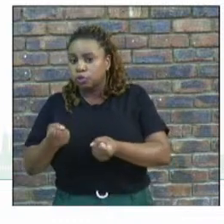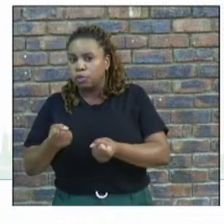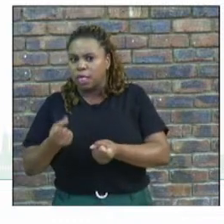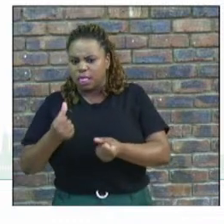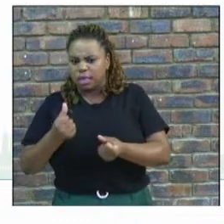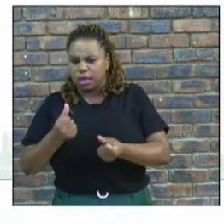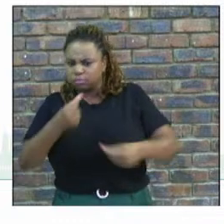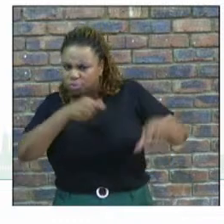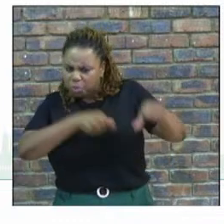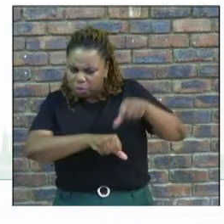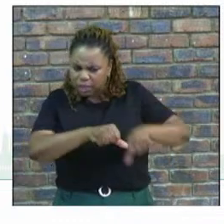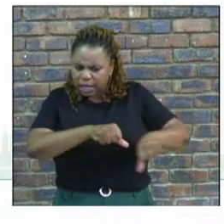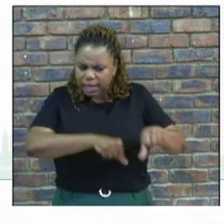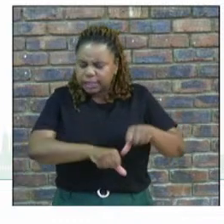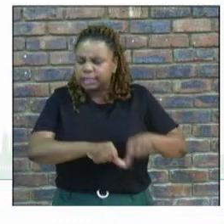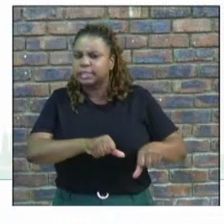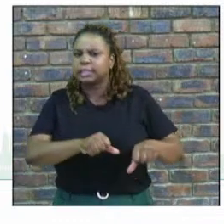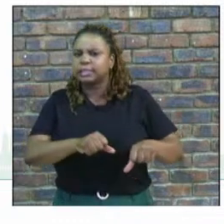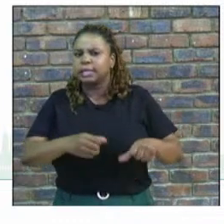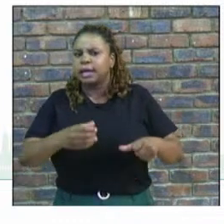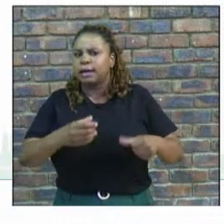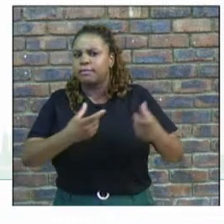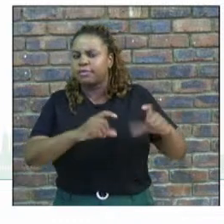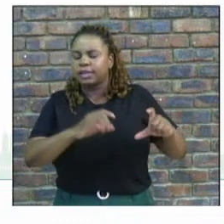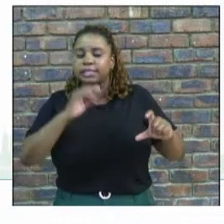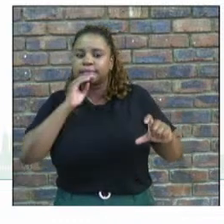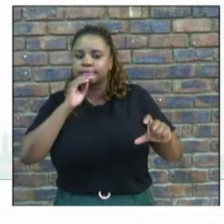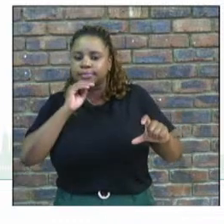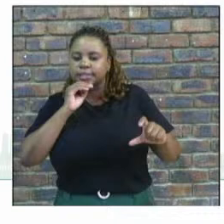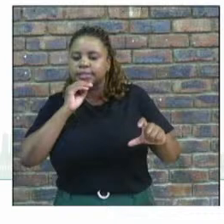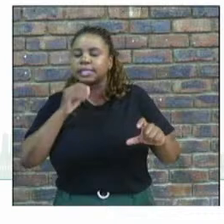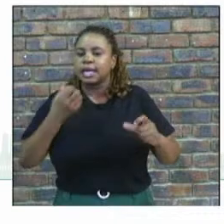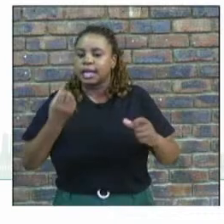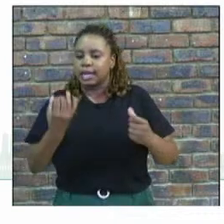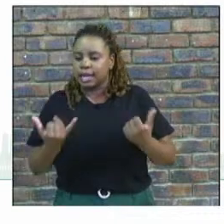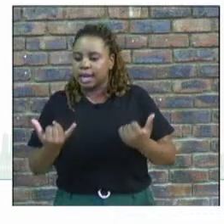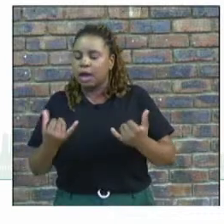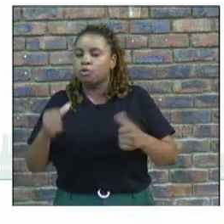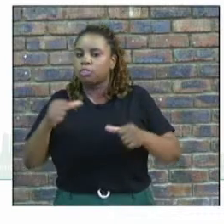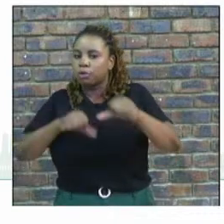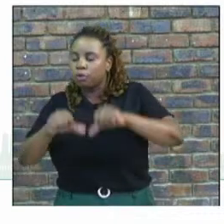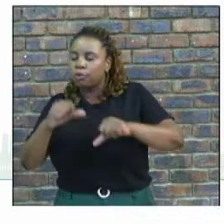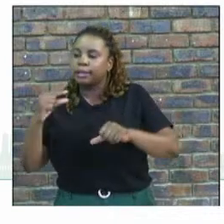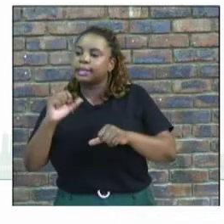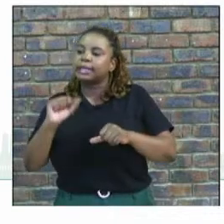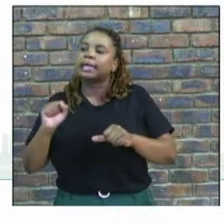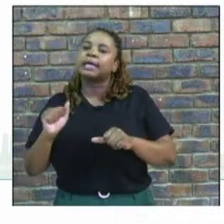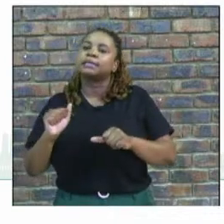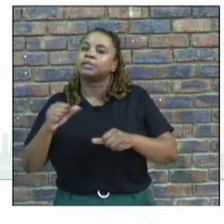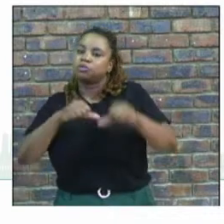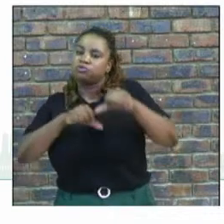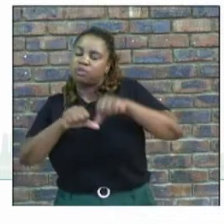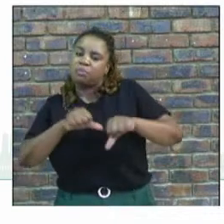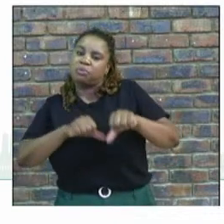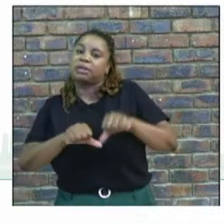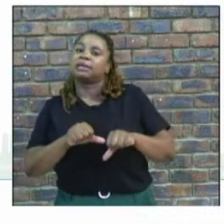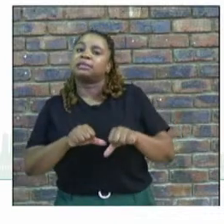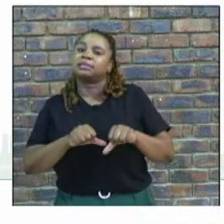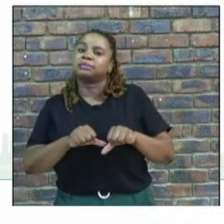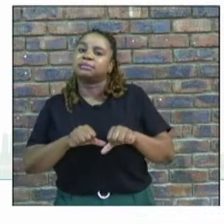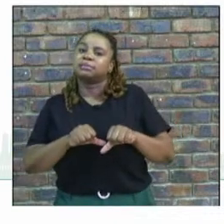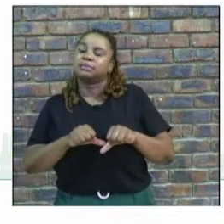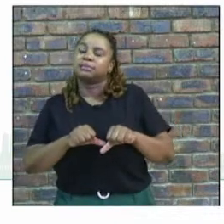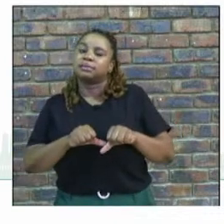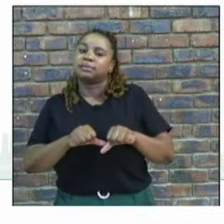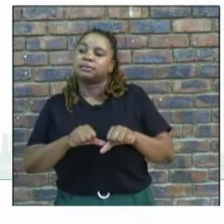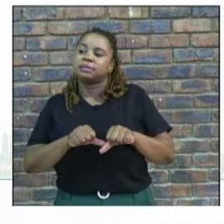your oil and gas, you are granted an unlimited period which is made up of an initial